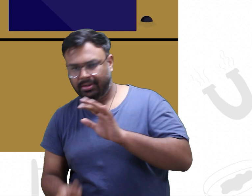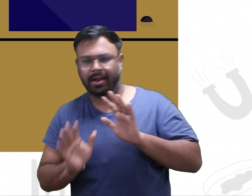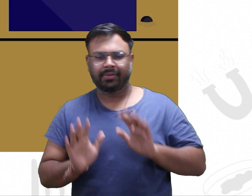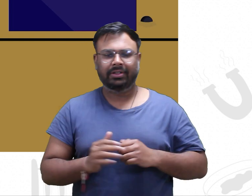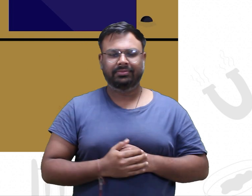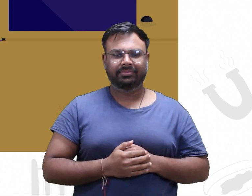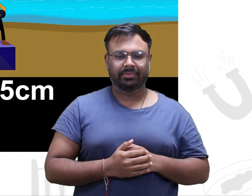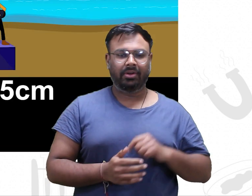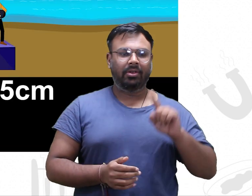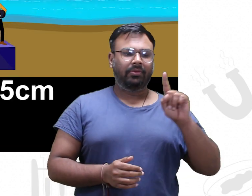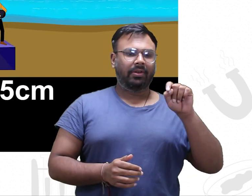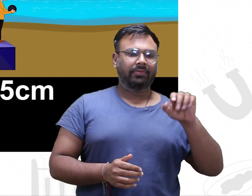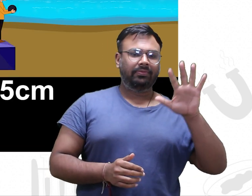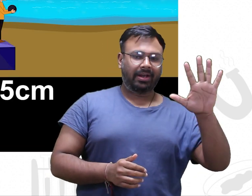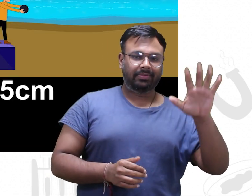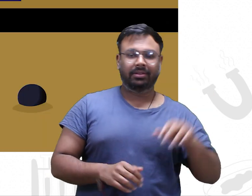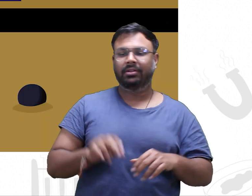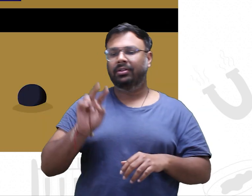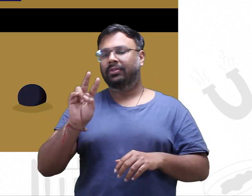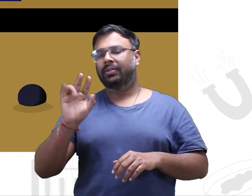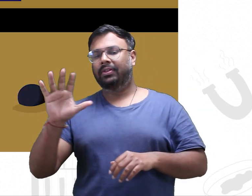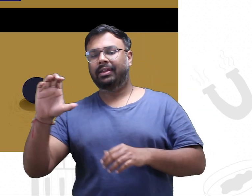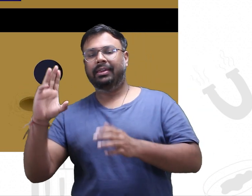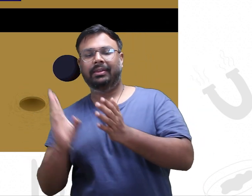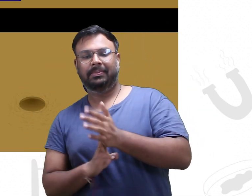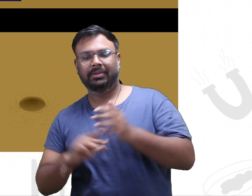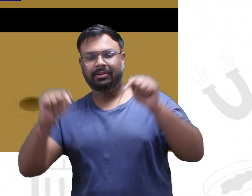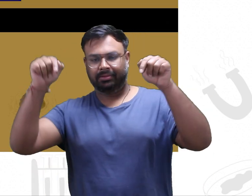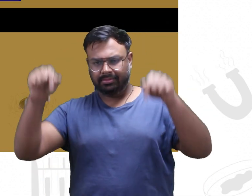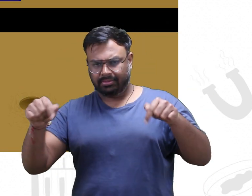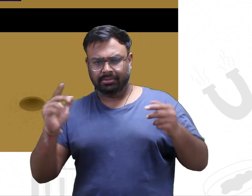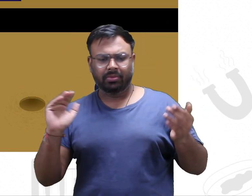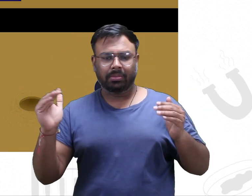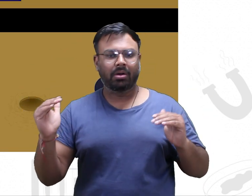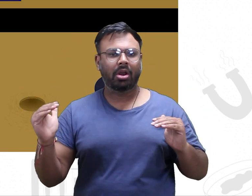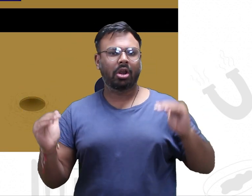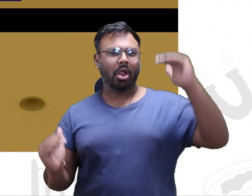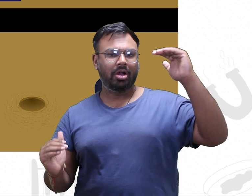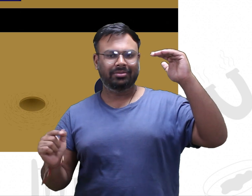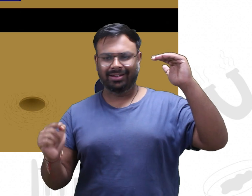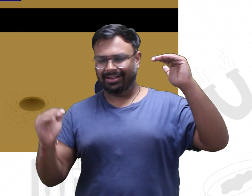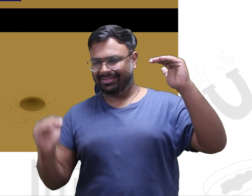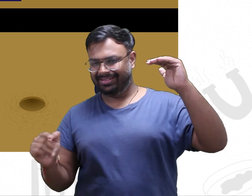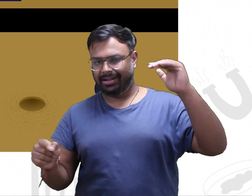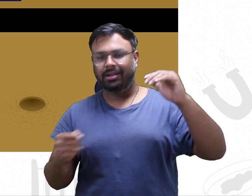heights. So we conclude deepest depth is created by the ball when dropped